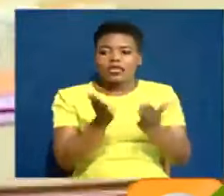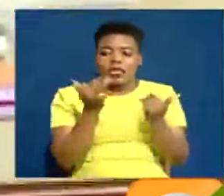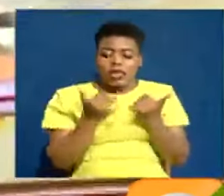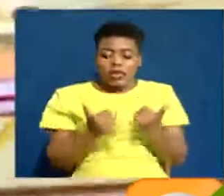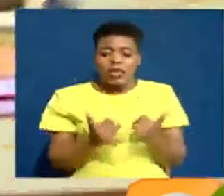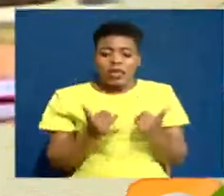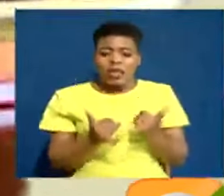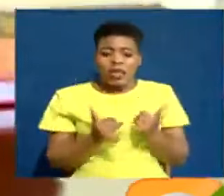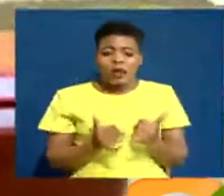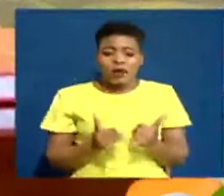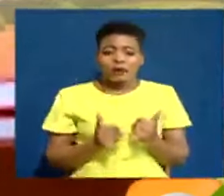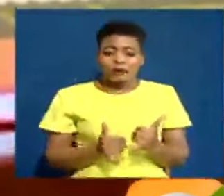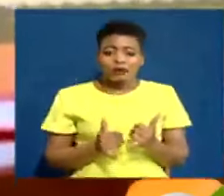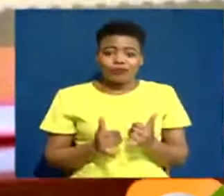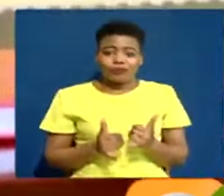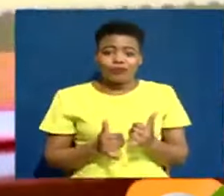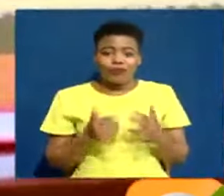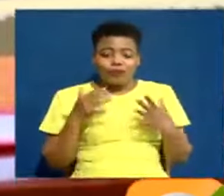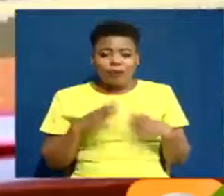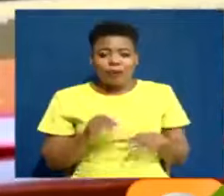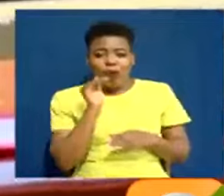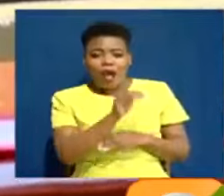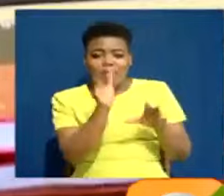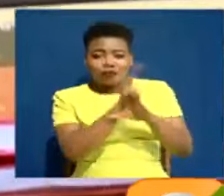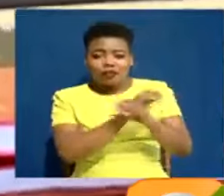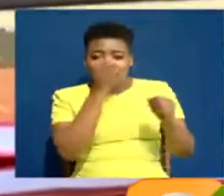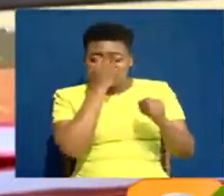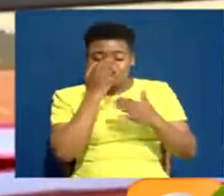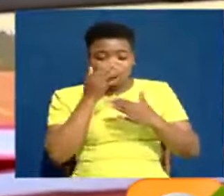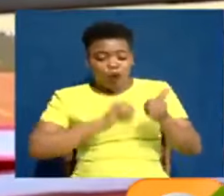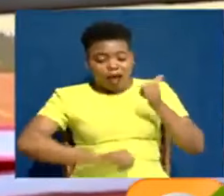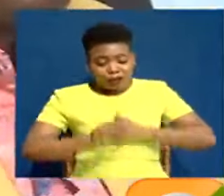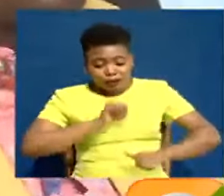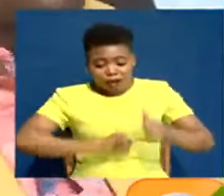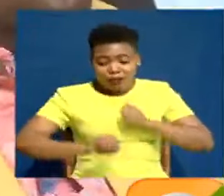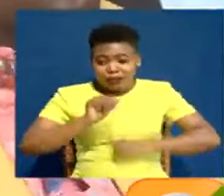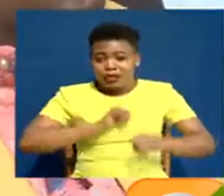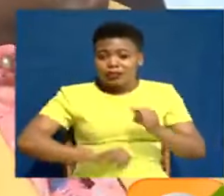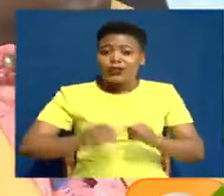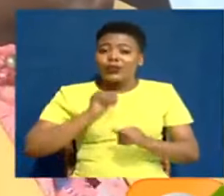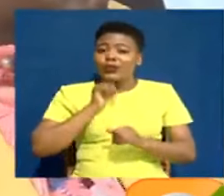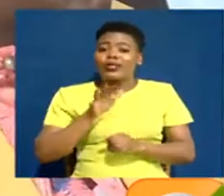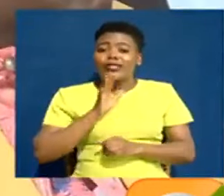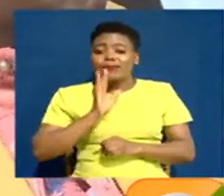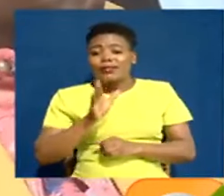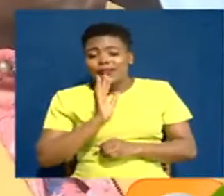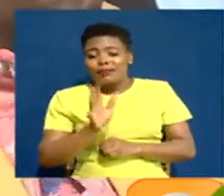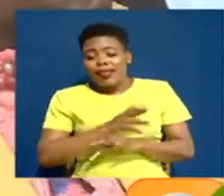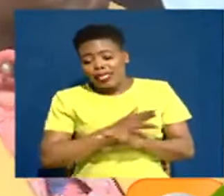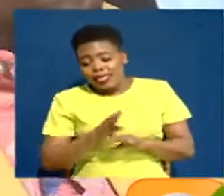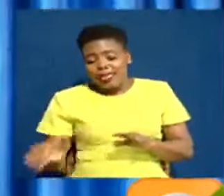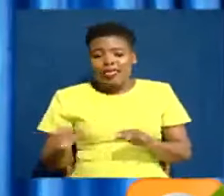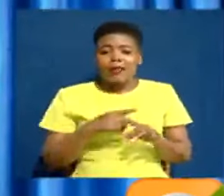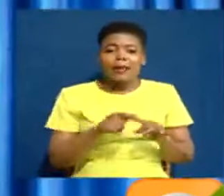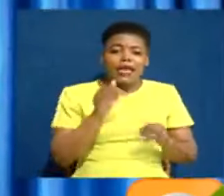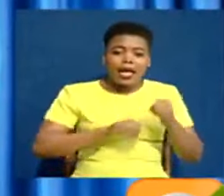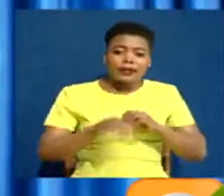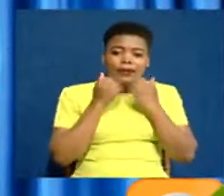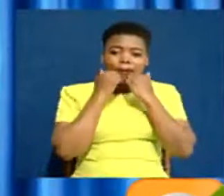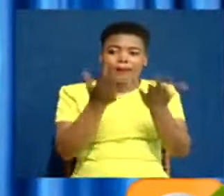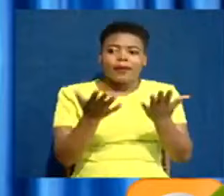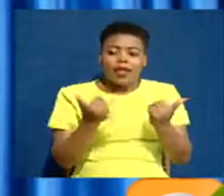come amidst calls to have the government walk the talk in reducing public expenditure. We are spending